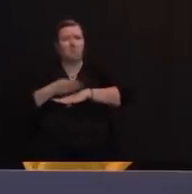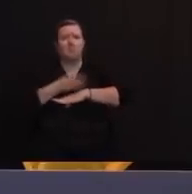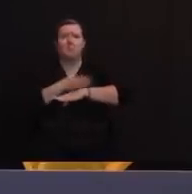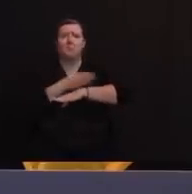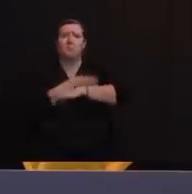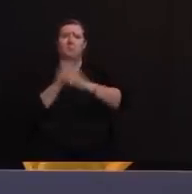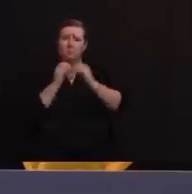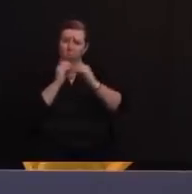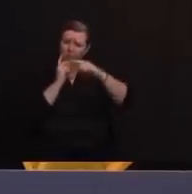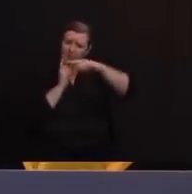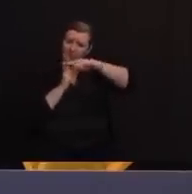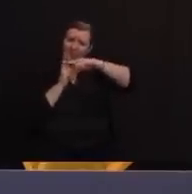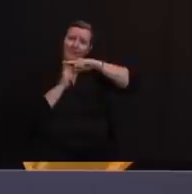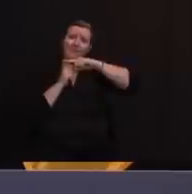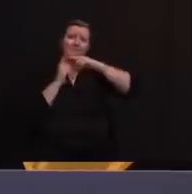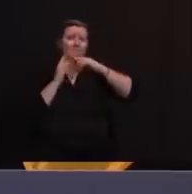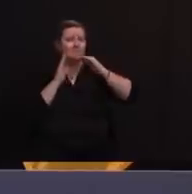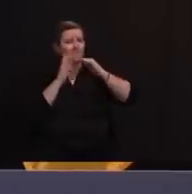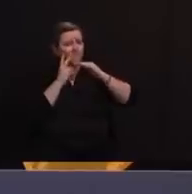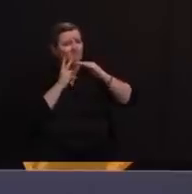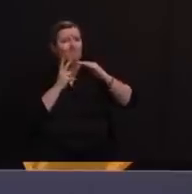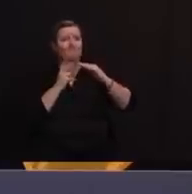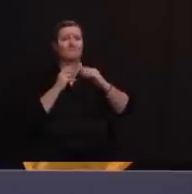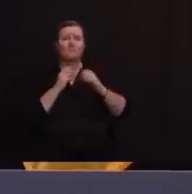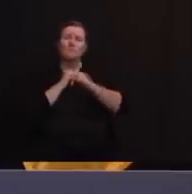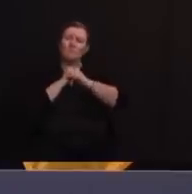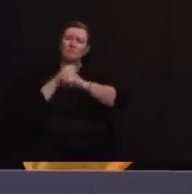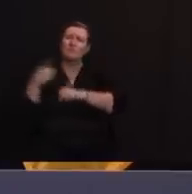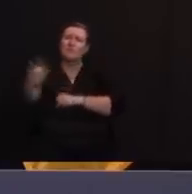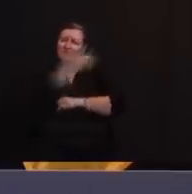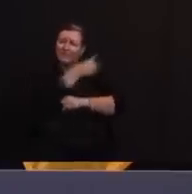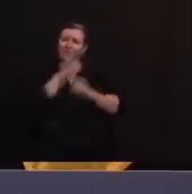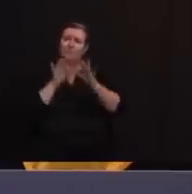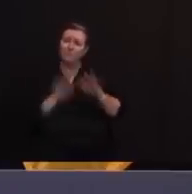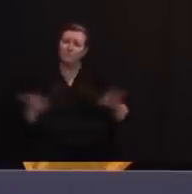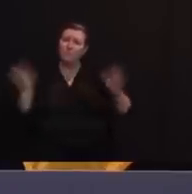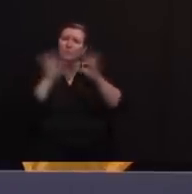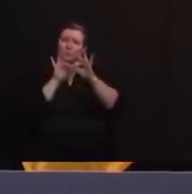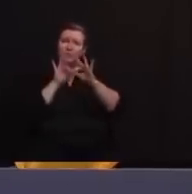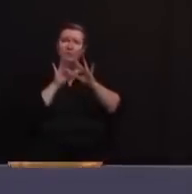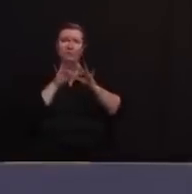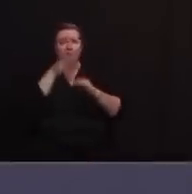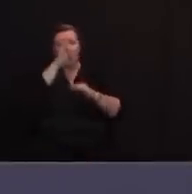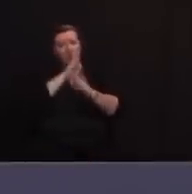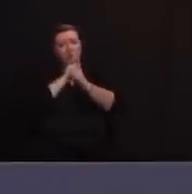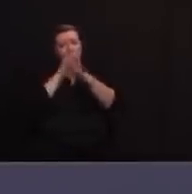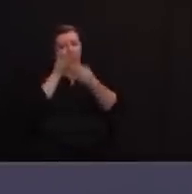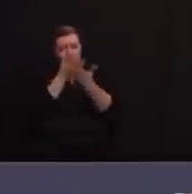and plow through this as we have done so well so far. God bless y'all. Thank you.